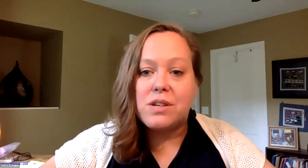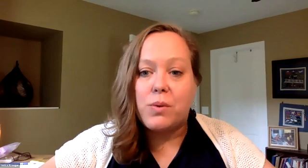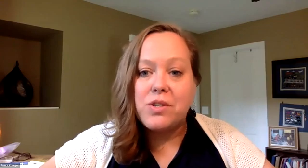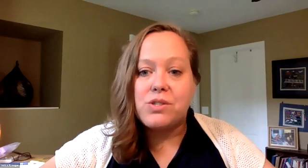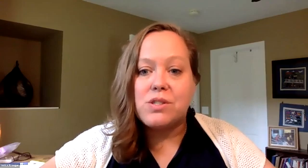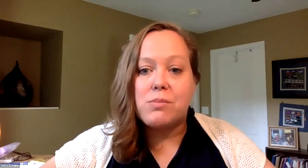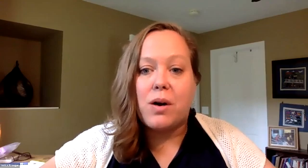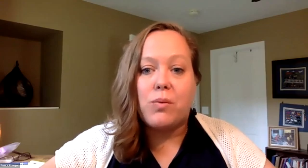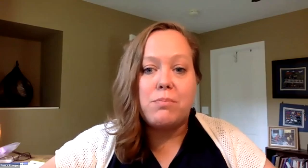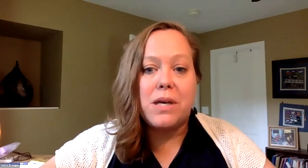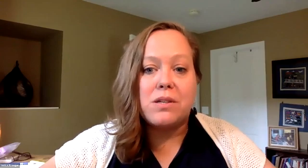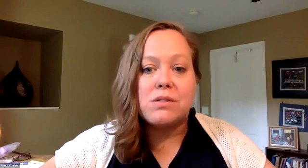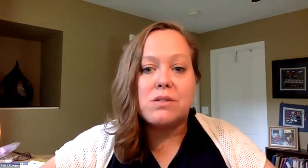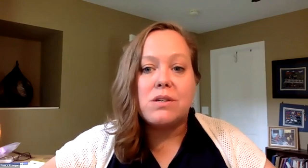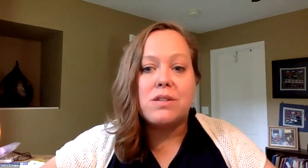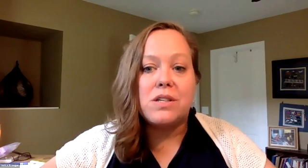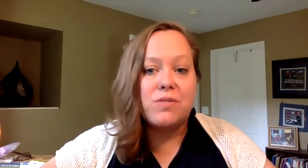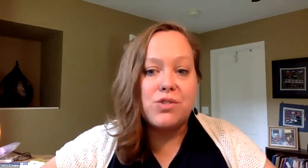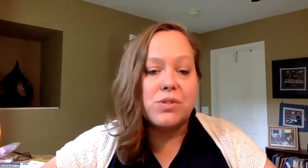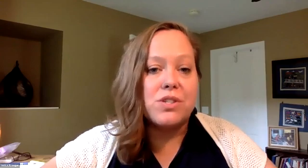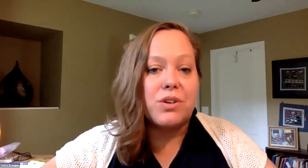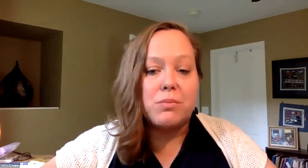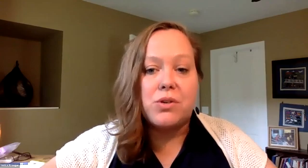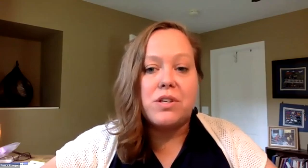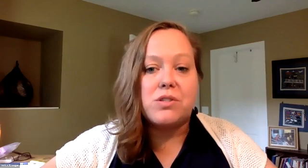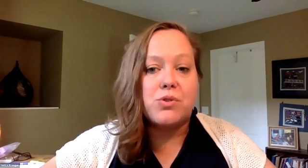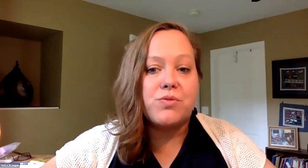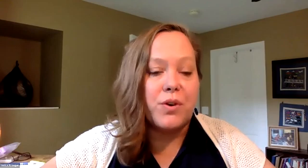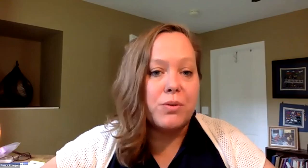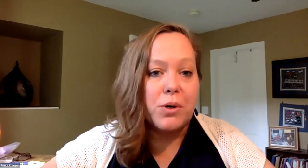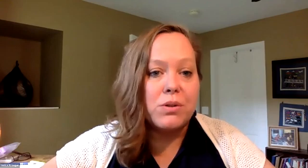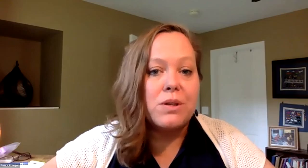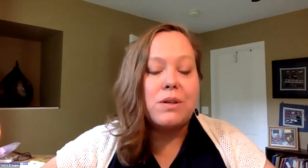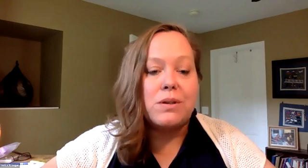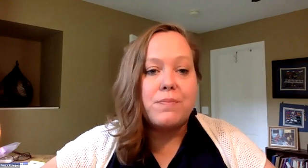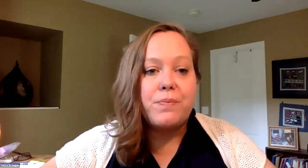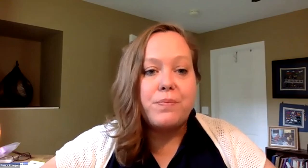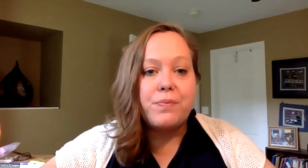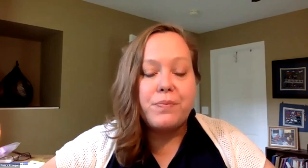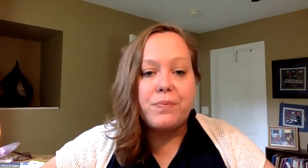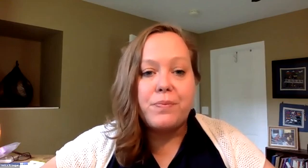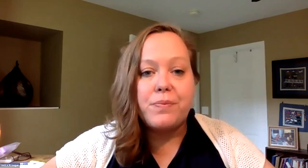address the questions about what makes the individuals in your communities most vulnerable?